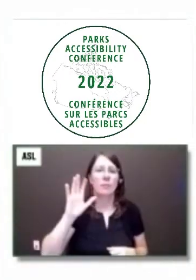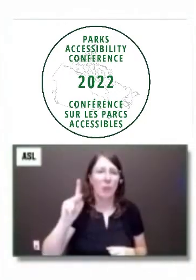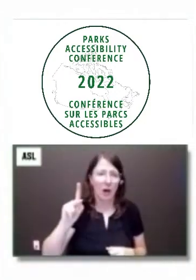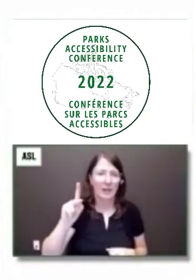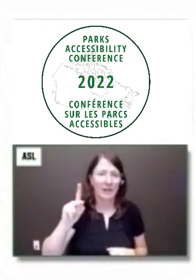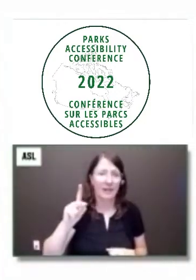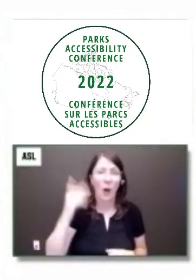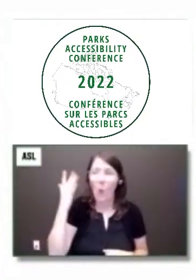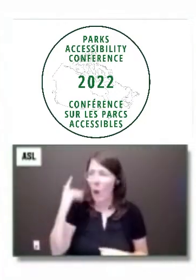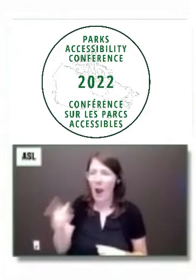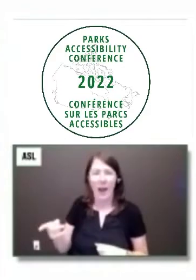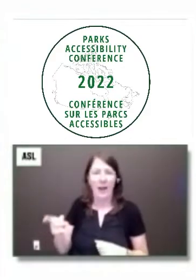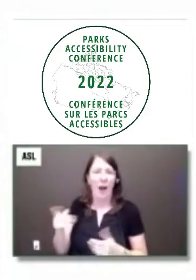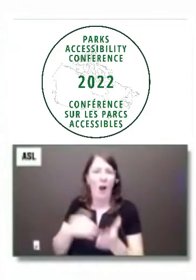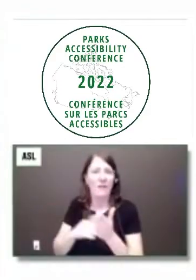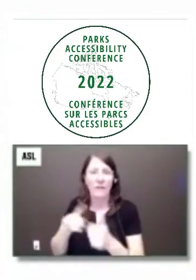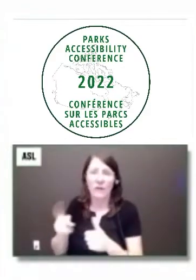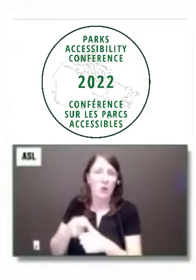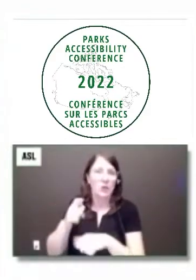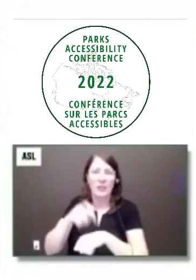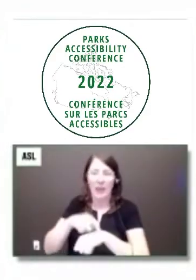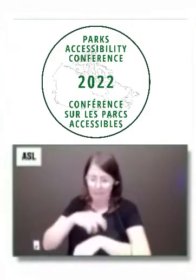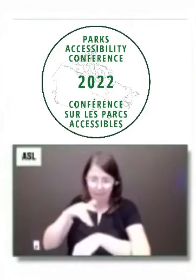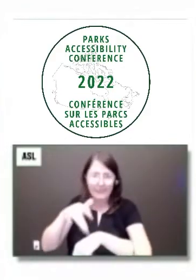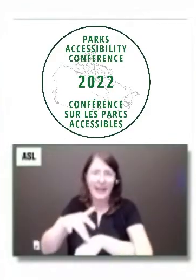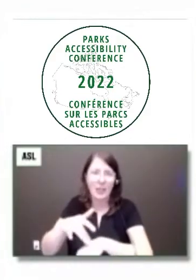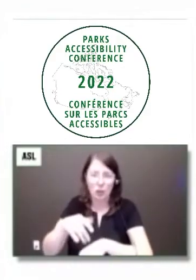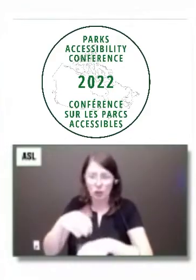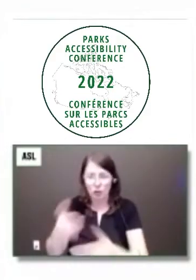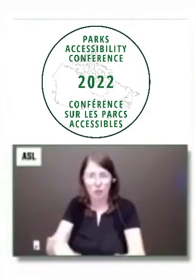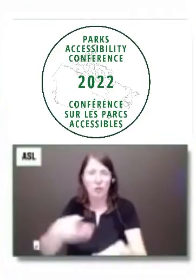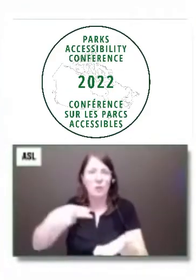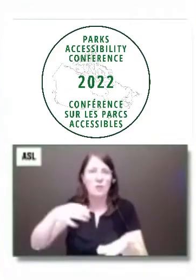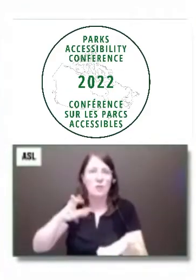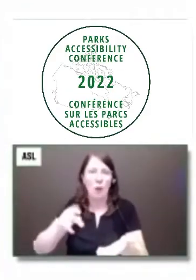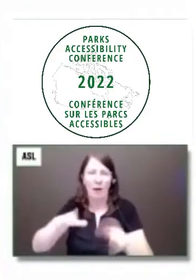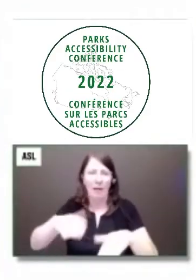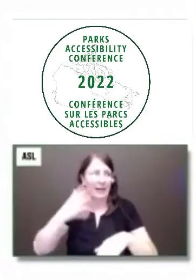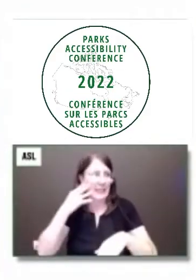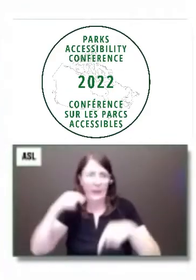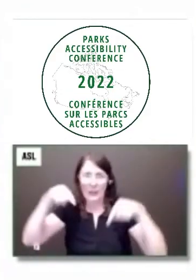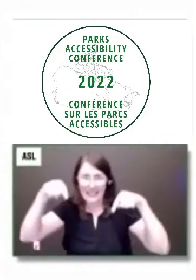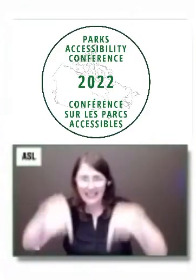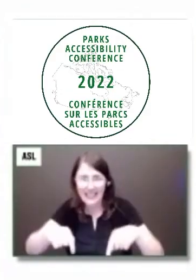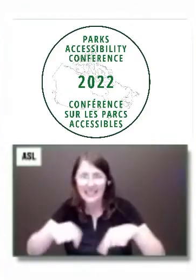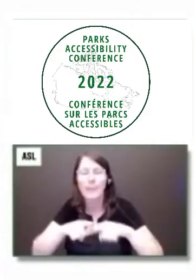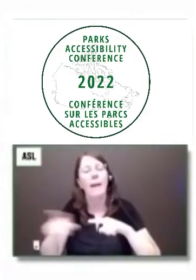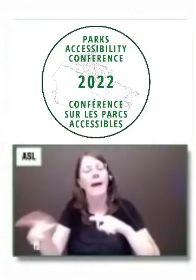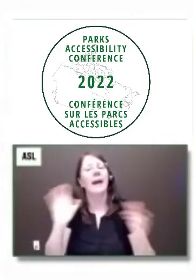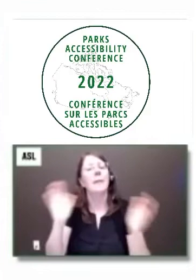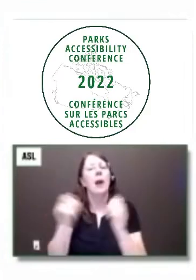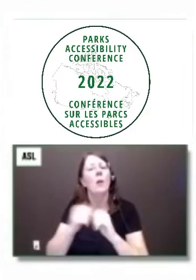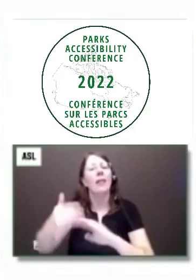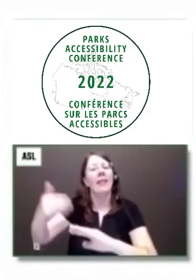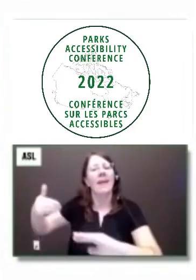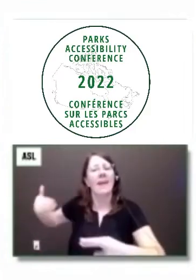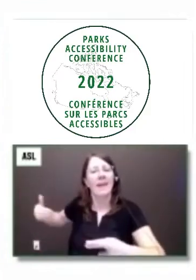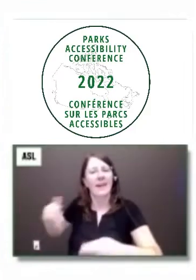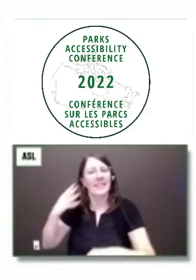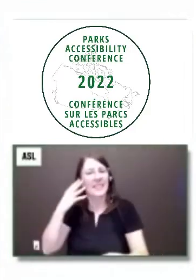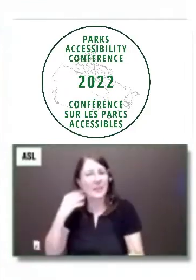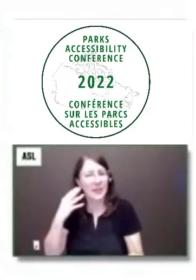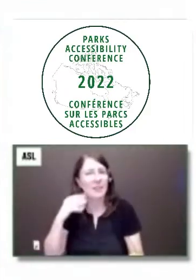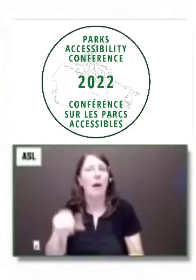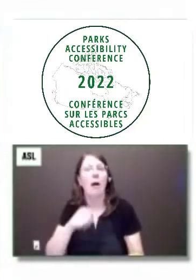that could hopefully inform those standards. But the geo-narrative, I think, ultimately is it's